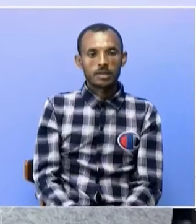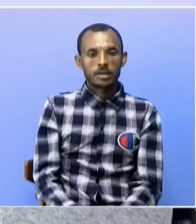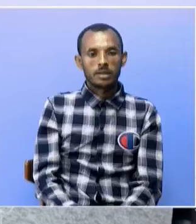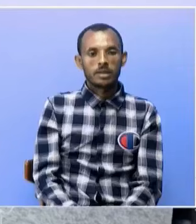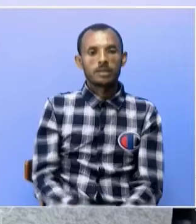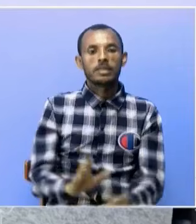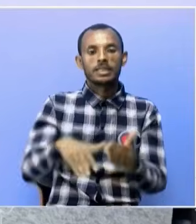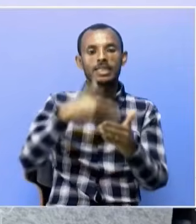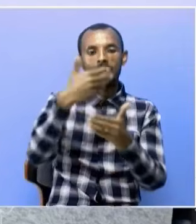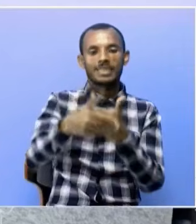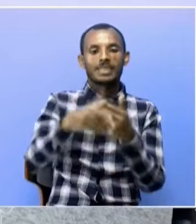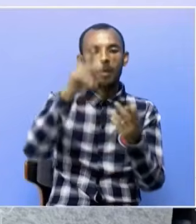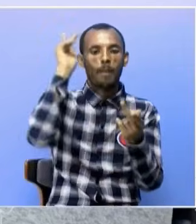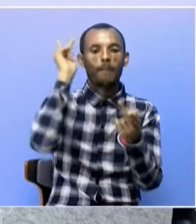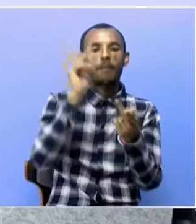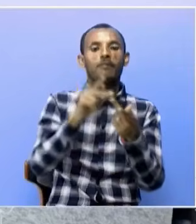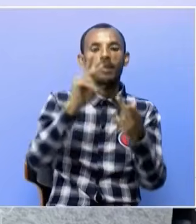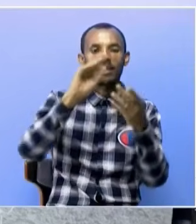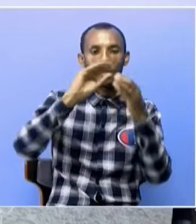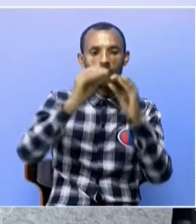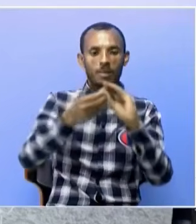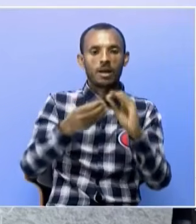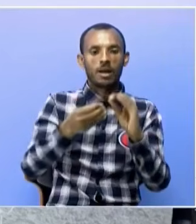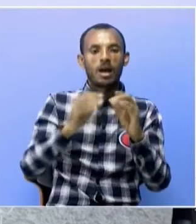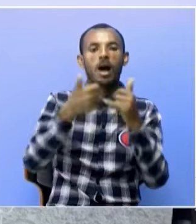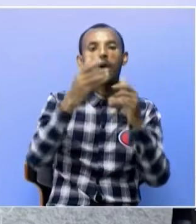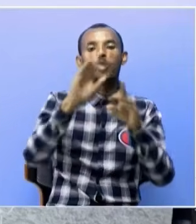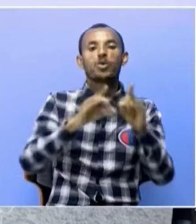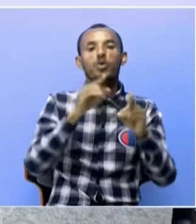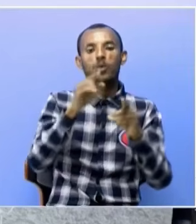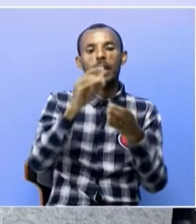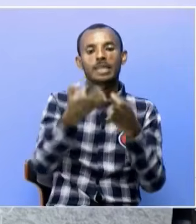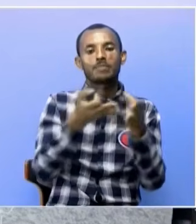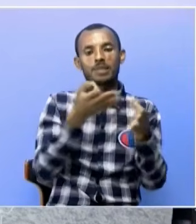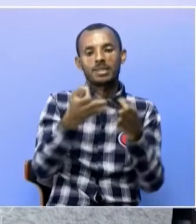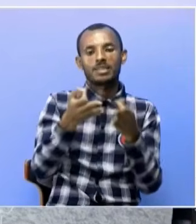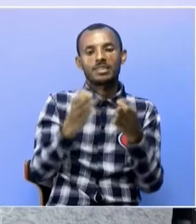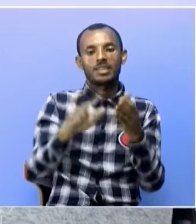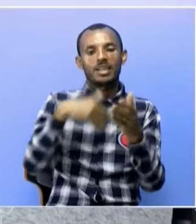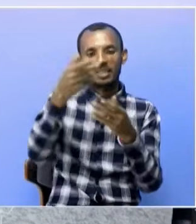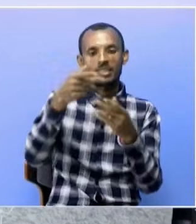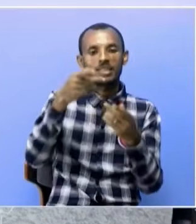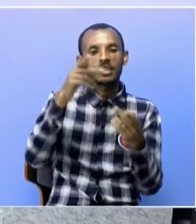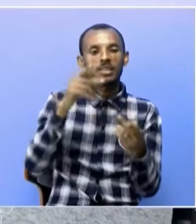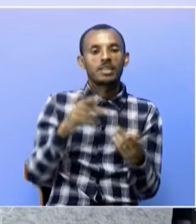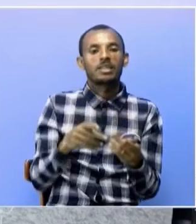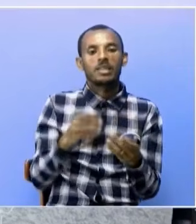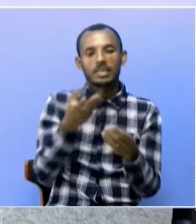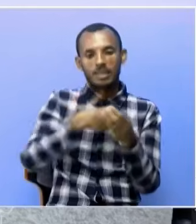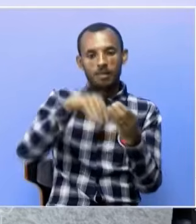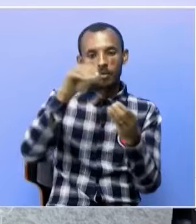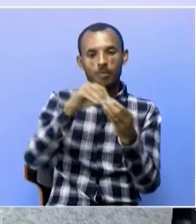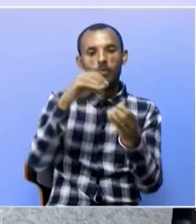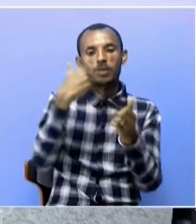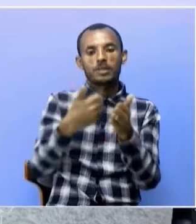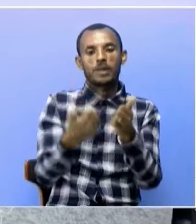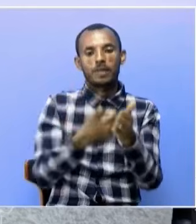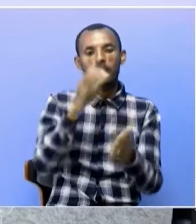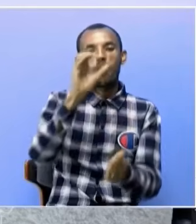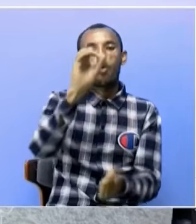the next perfect number? How do you express the next perfect number as a sum of consecutive odd